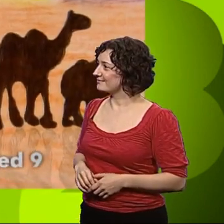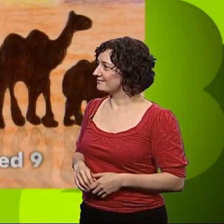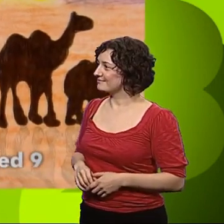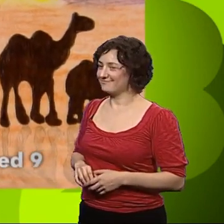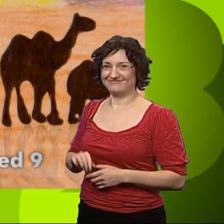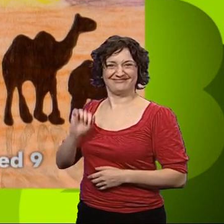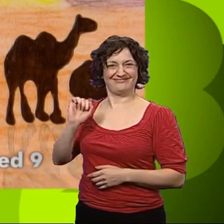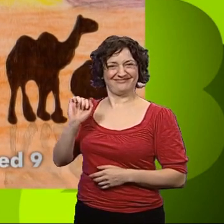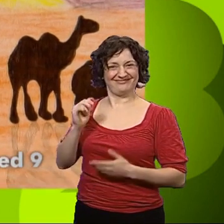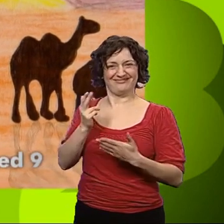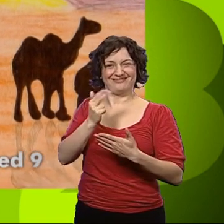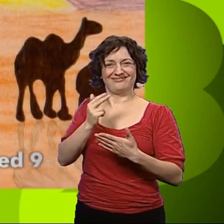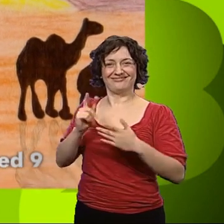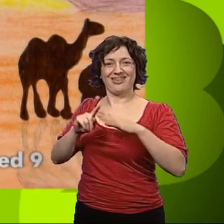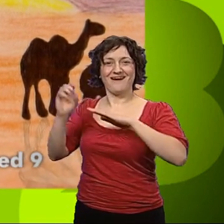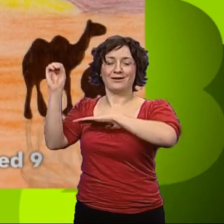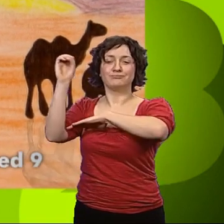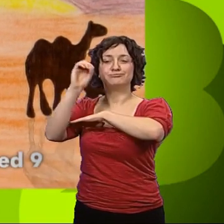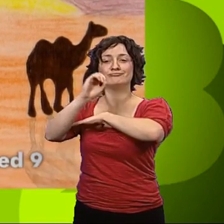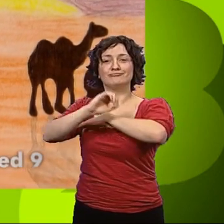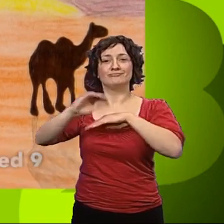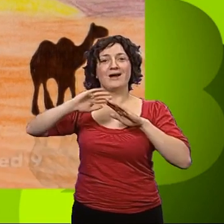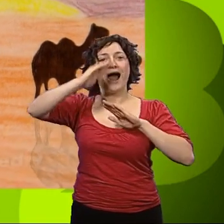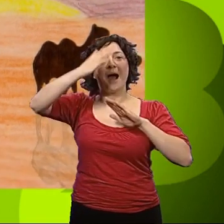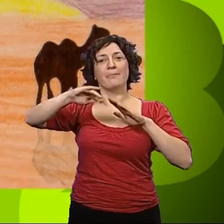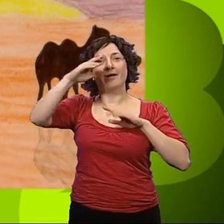This is very majestic, isn't it? Rachel's Camels in the Sunset.